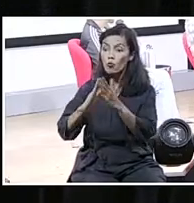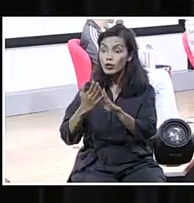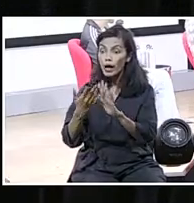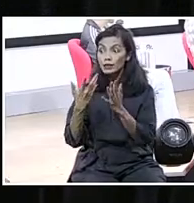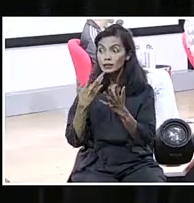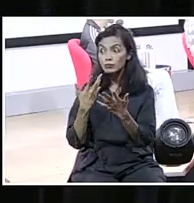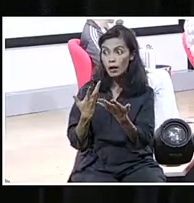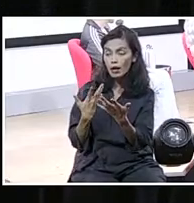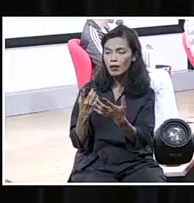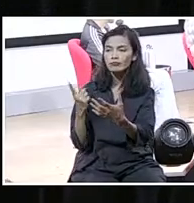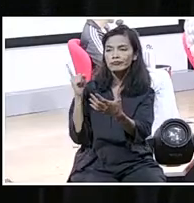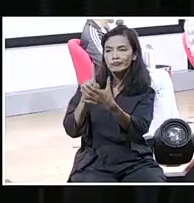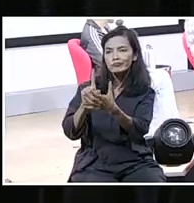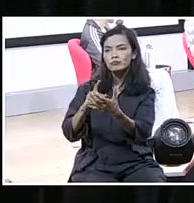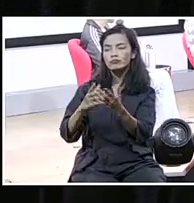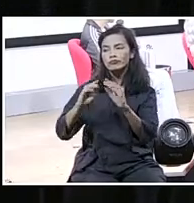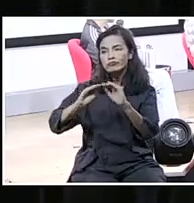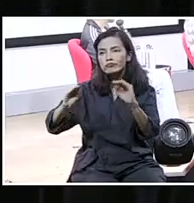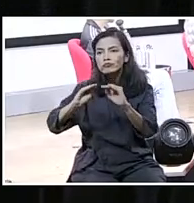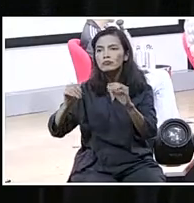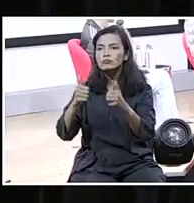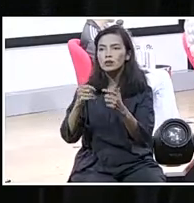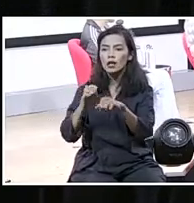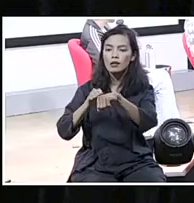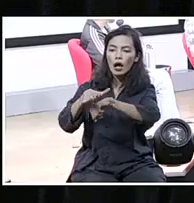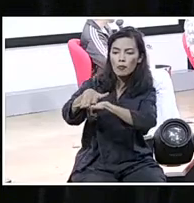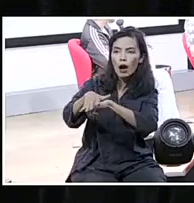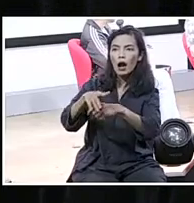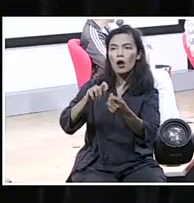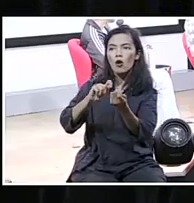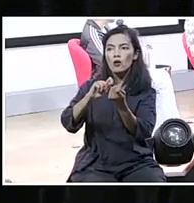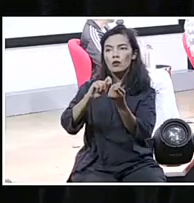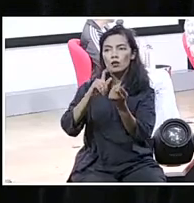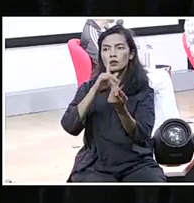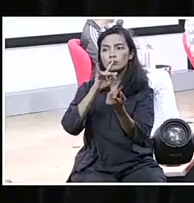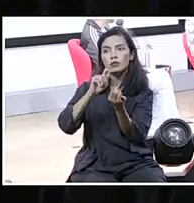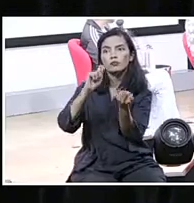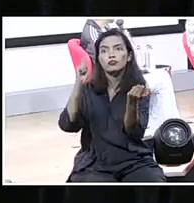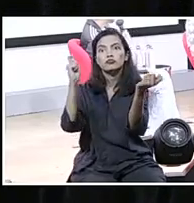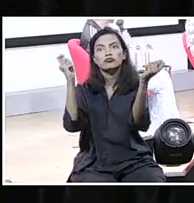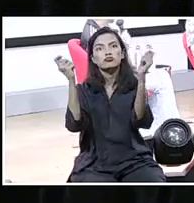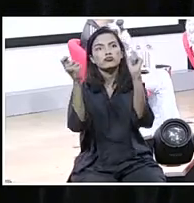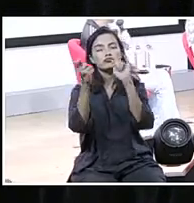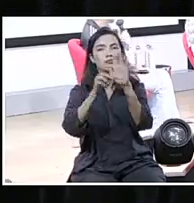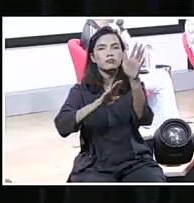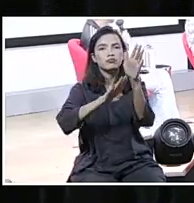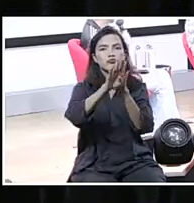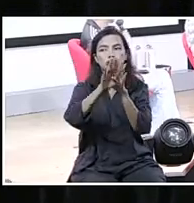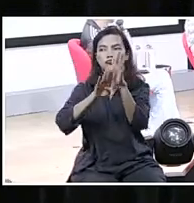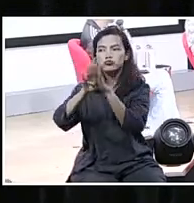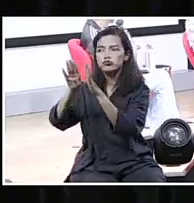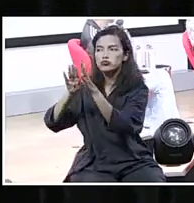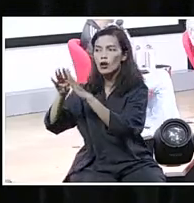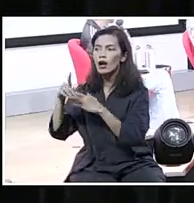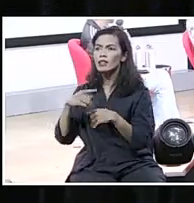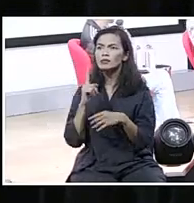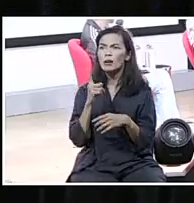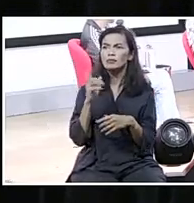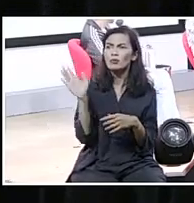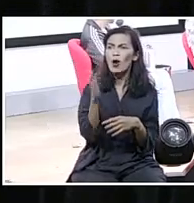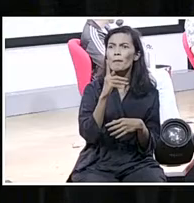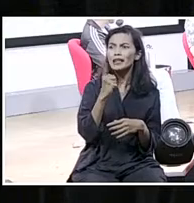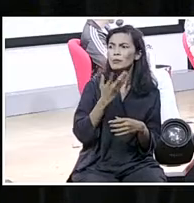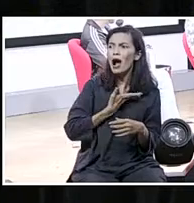in order to be, you know, a positive change in the future. I think at the end of the day, everybody wants to have a legacy. Everybody wants to leave an